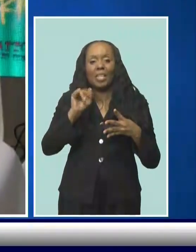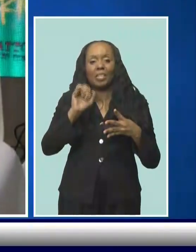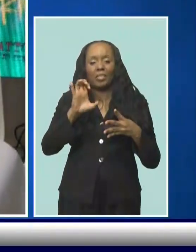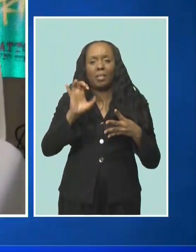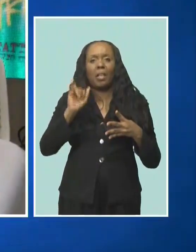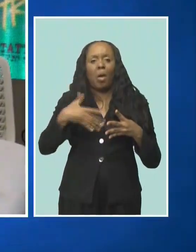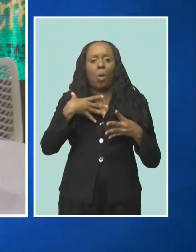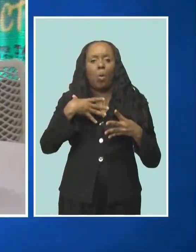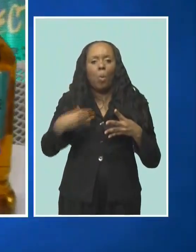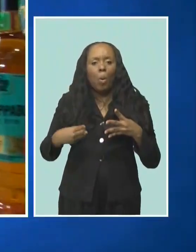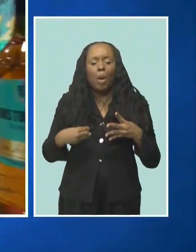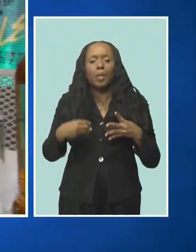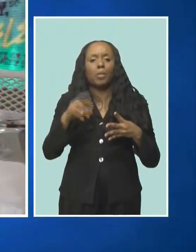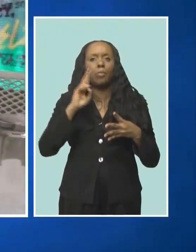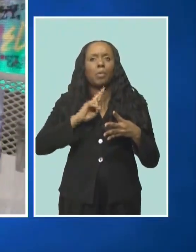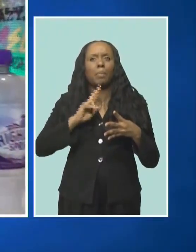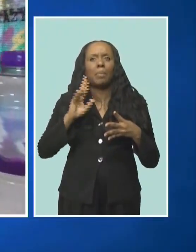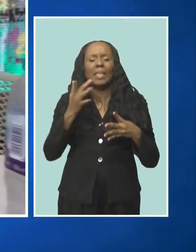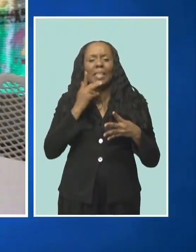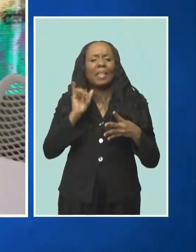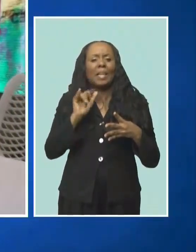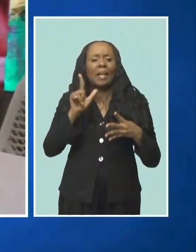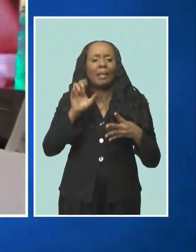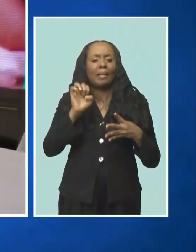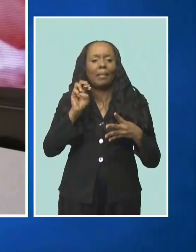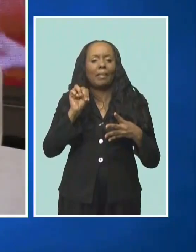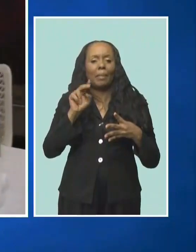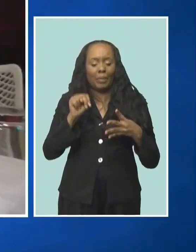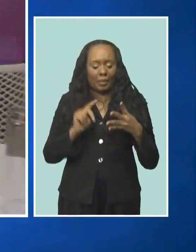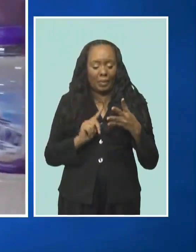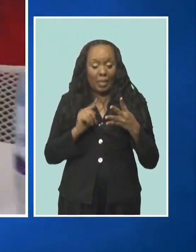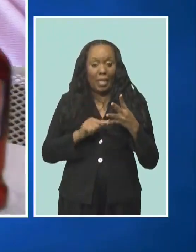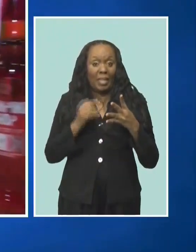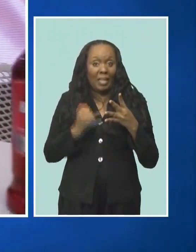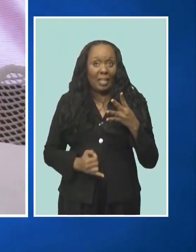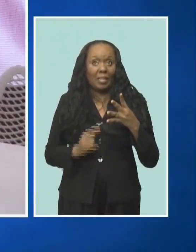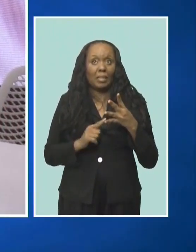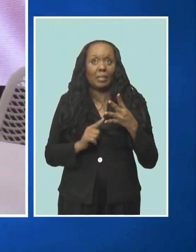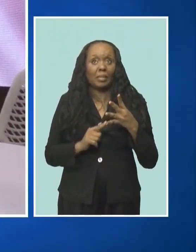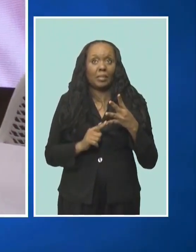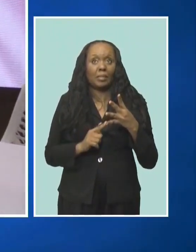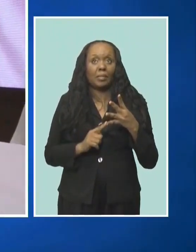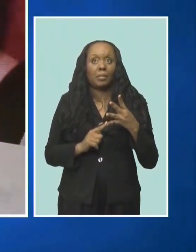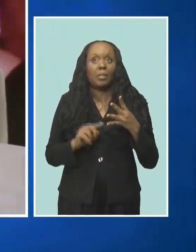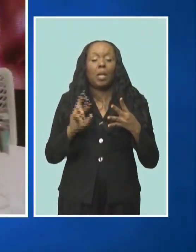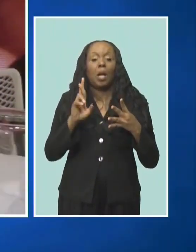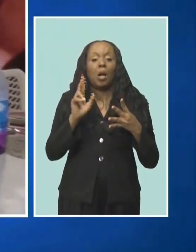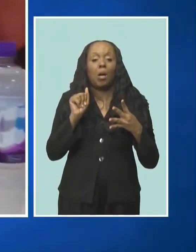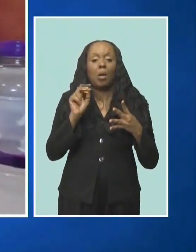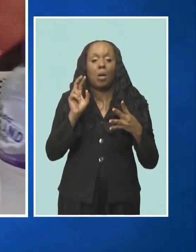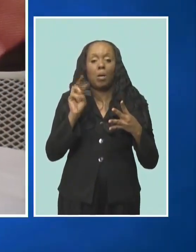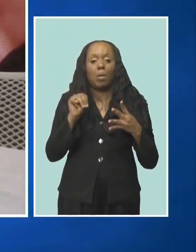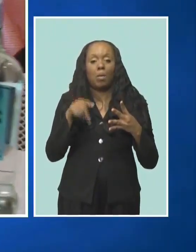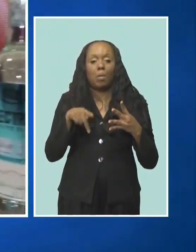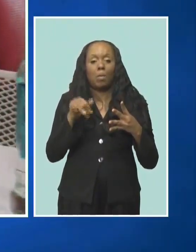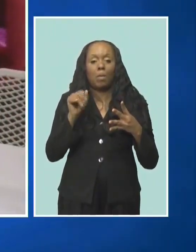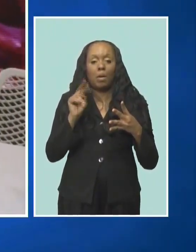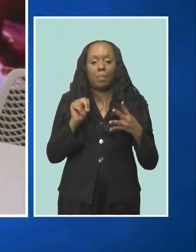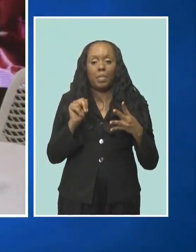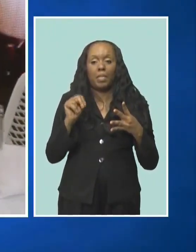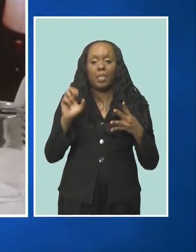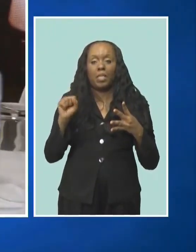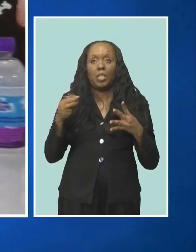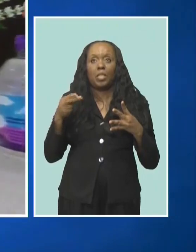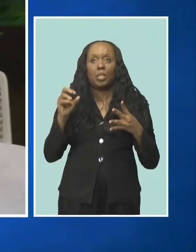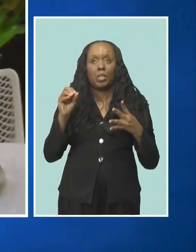a lemon zest flavor. And then we have your last one, the Rompin' Shop. So if you know Cartel and Spice song